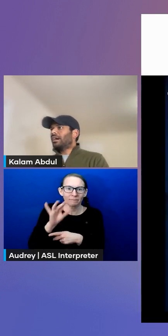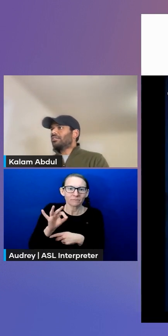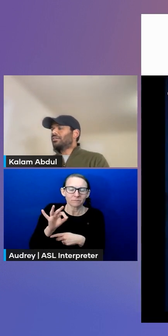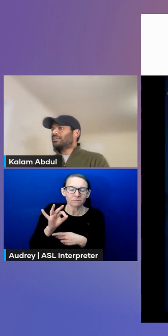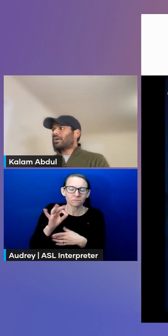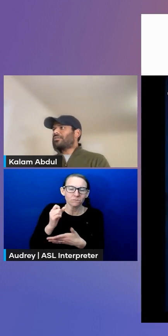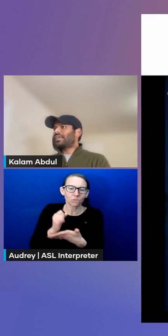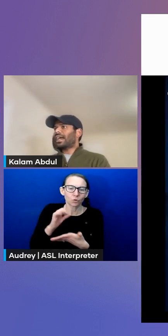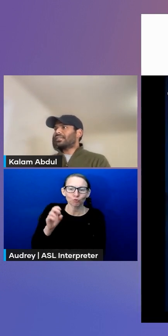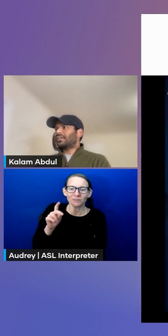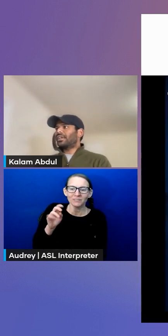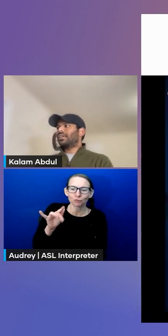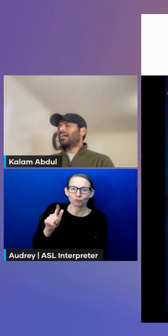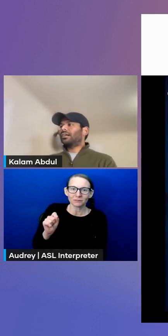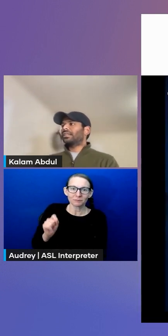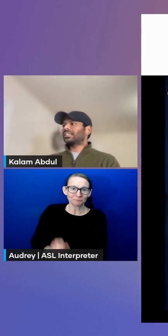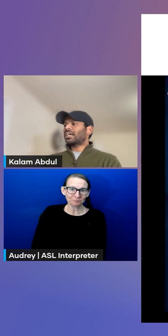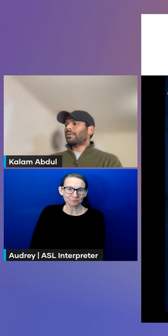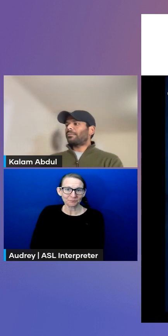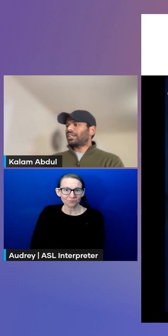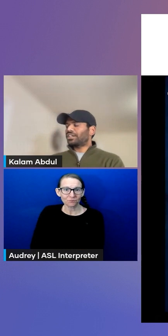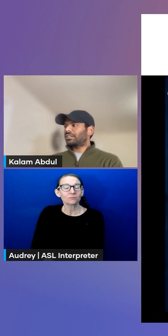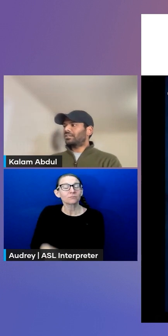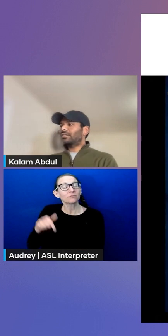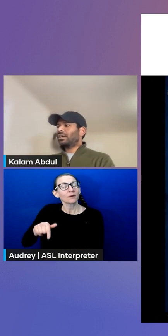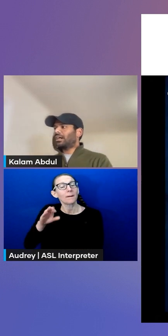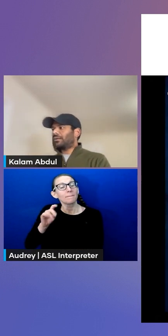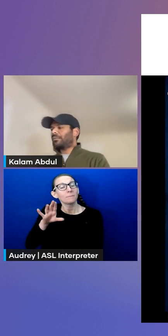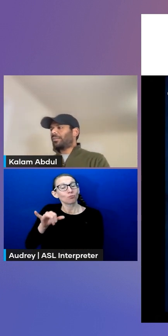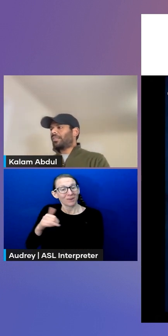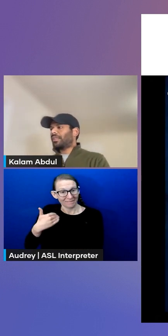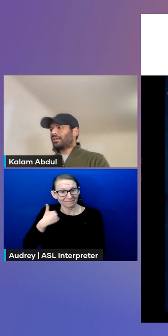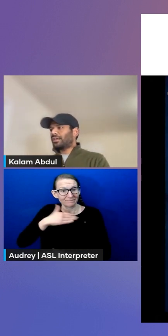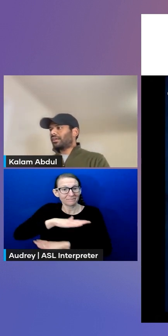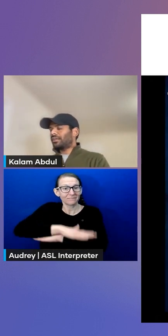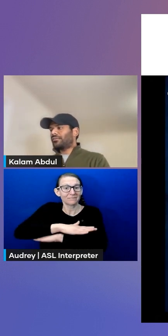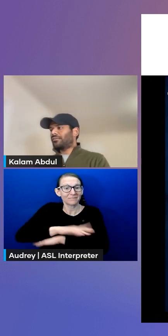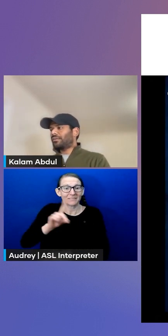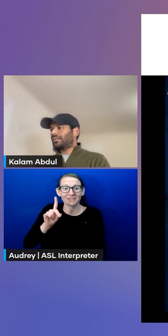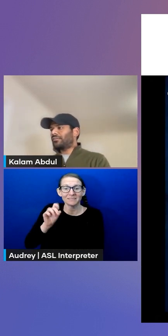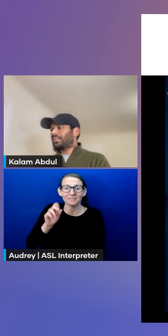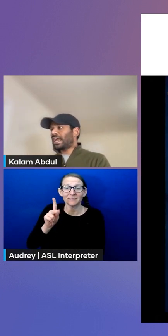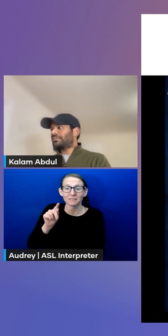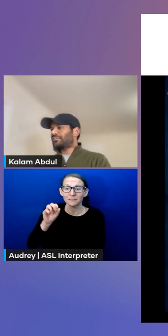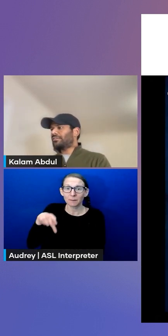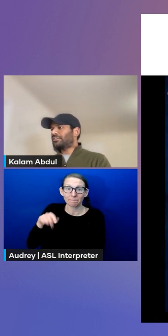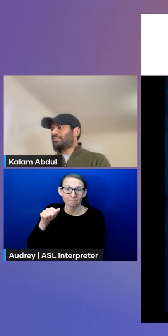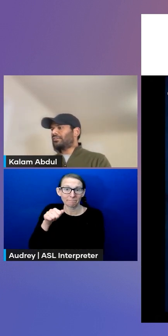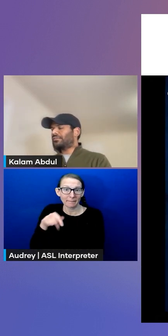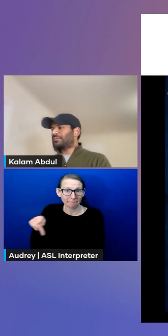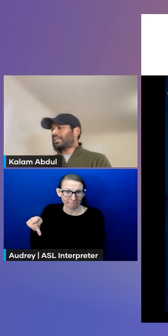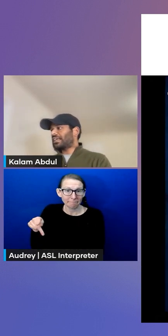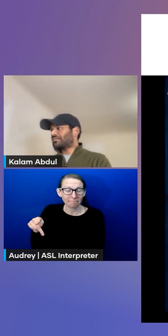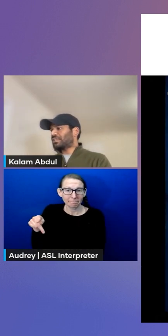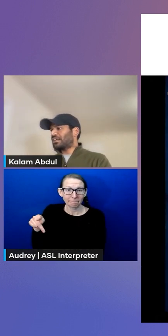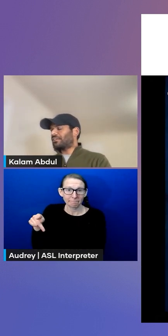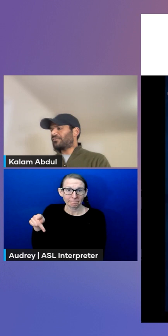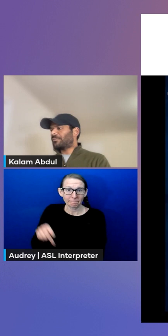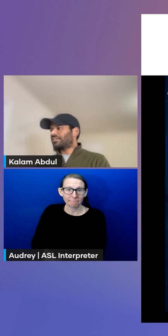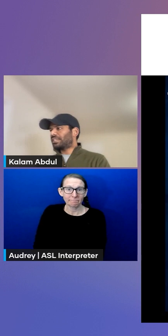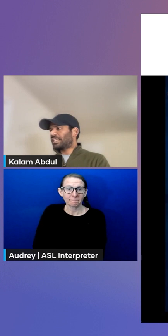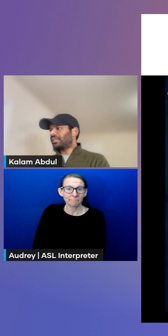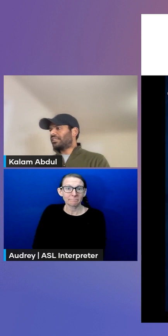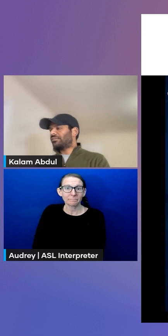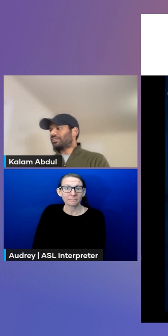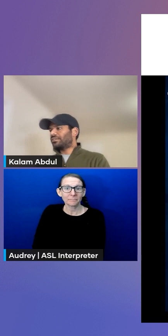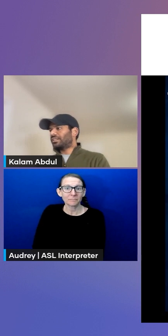And also the boundary has a desktop application. If somebody has to not very